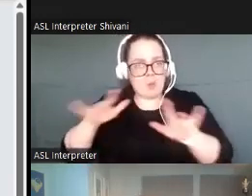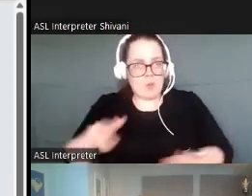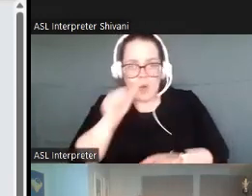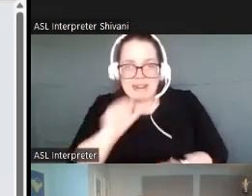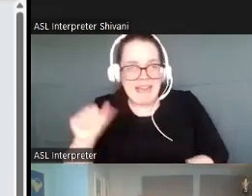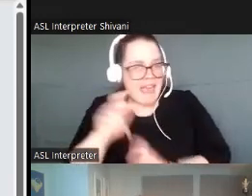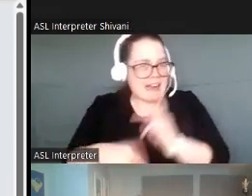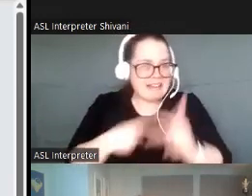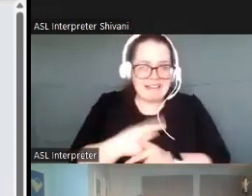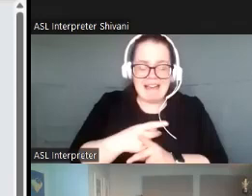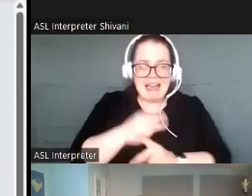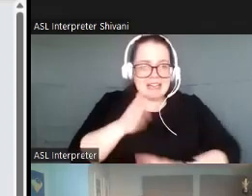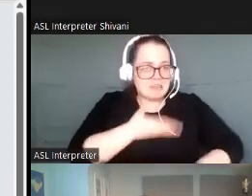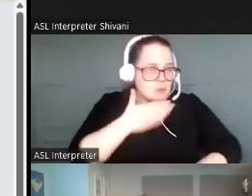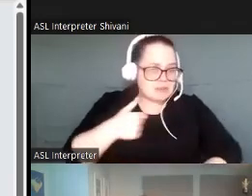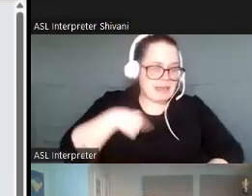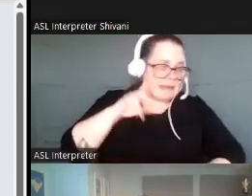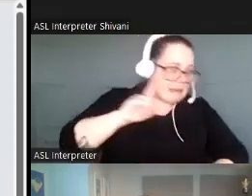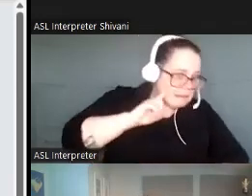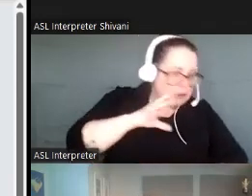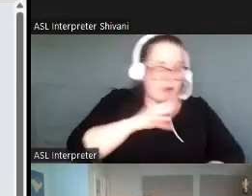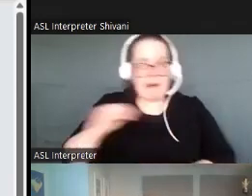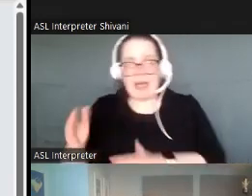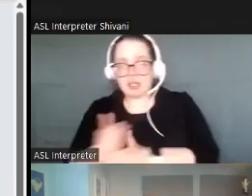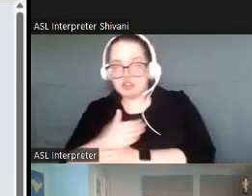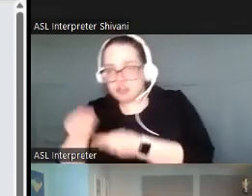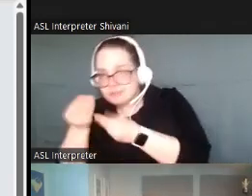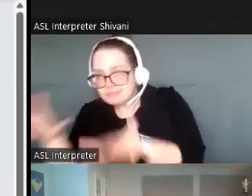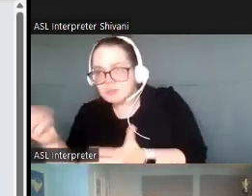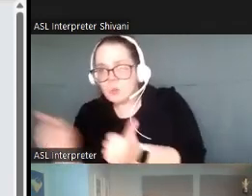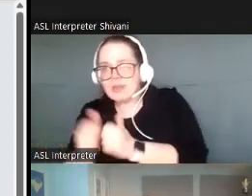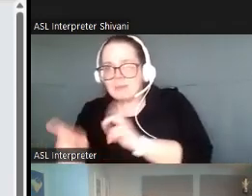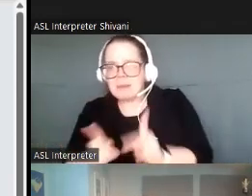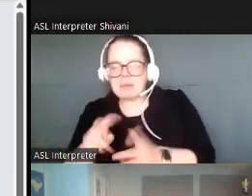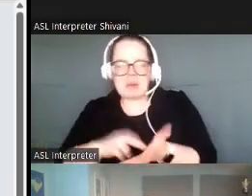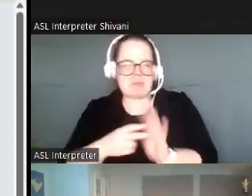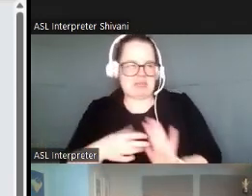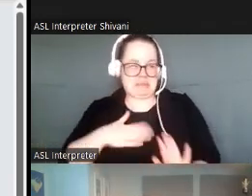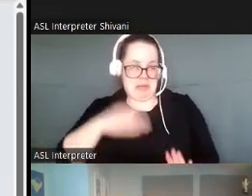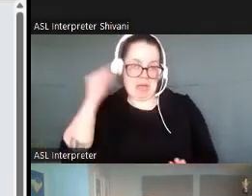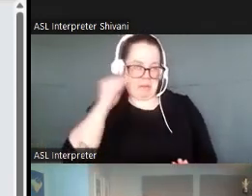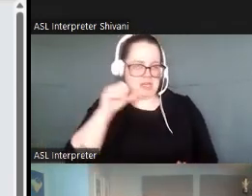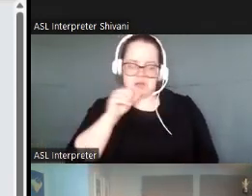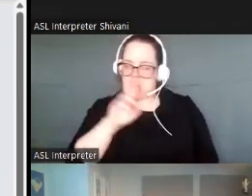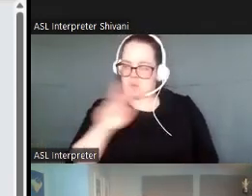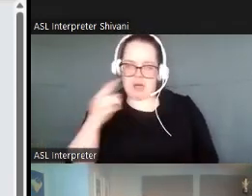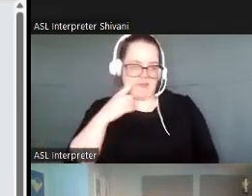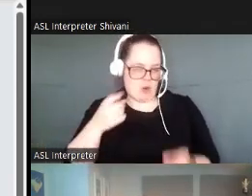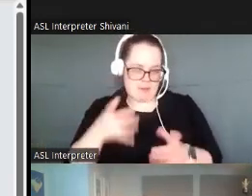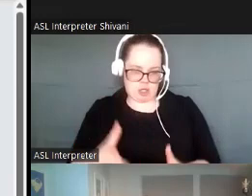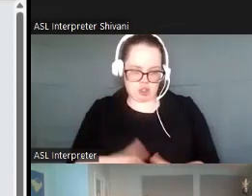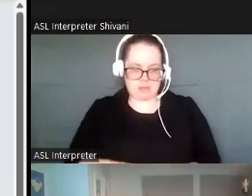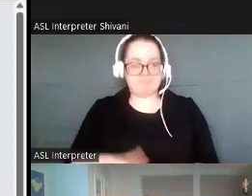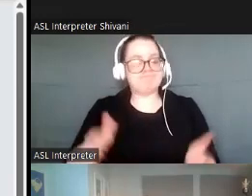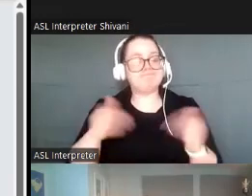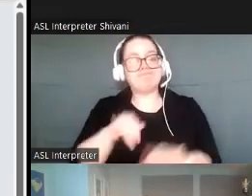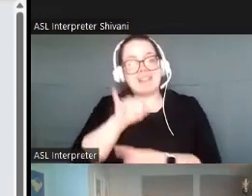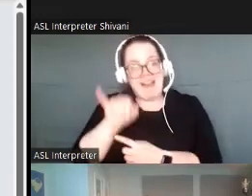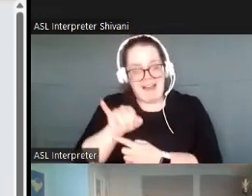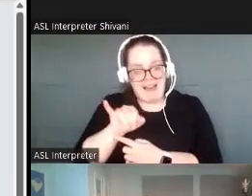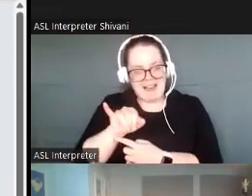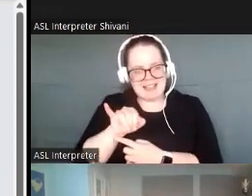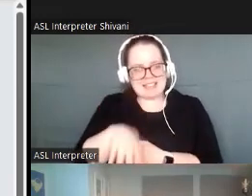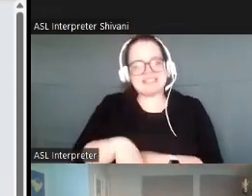and share with people, I don't think they're ready for management. And the I is the artist innovating. And I say